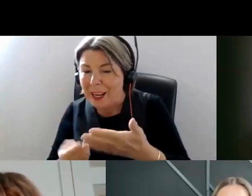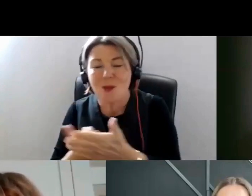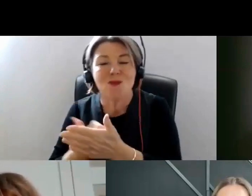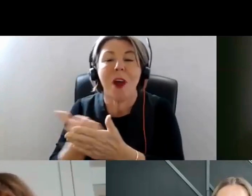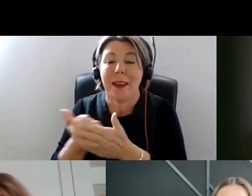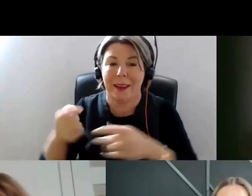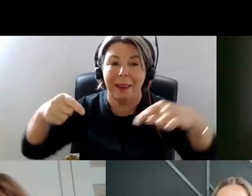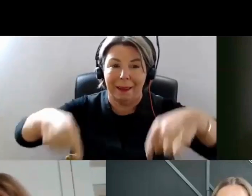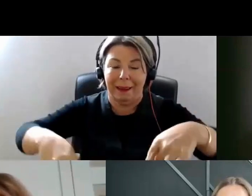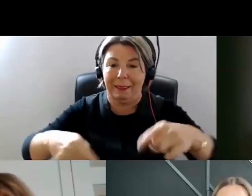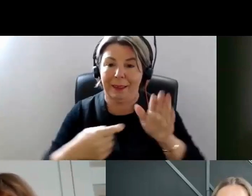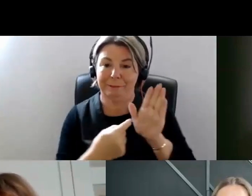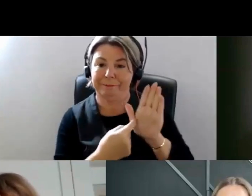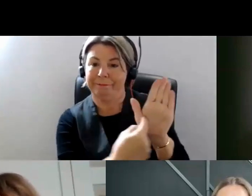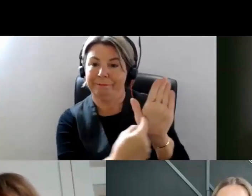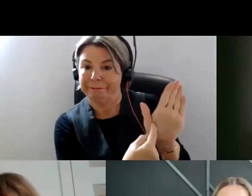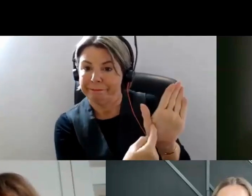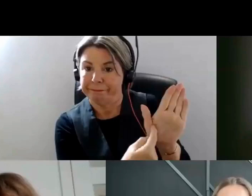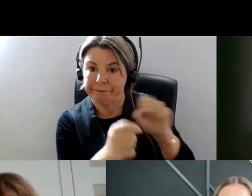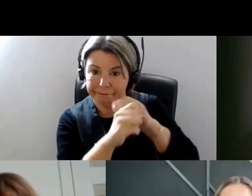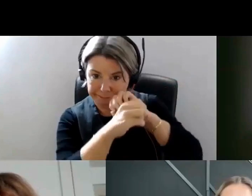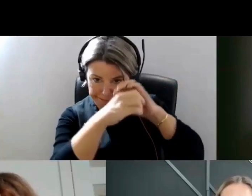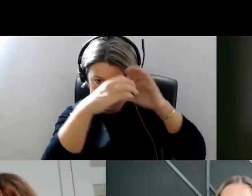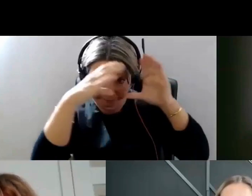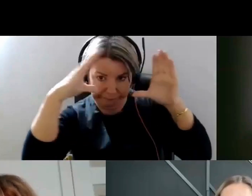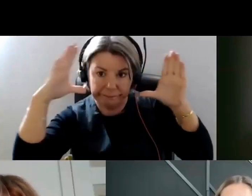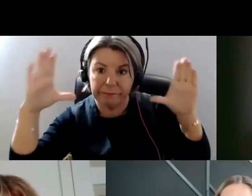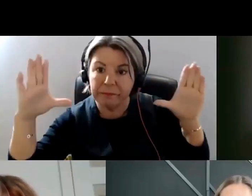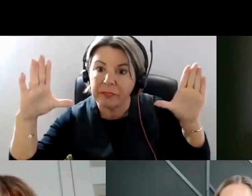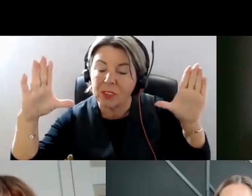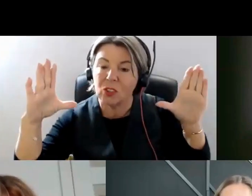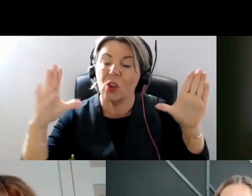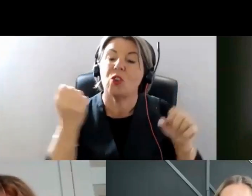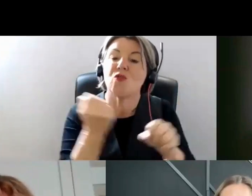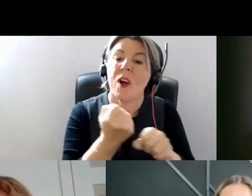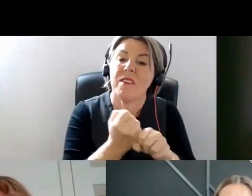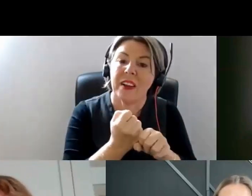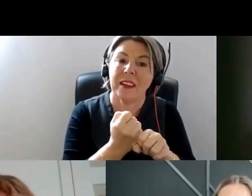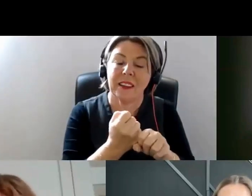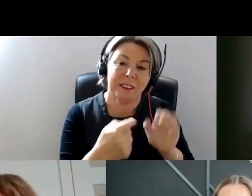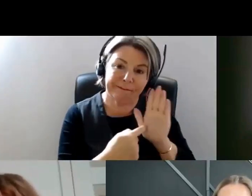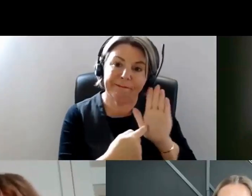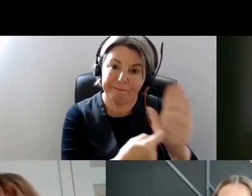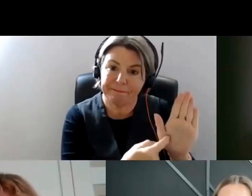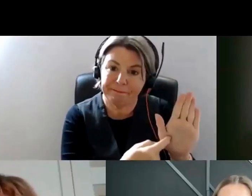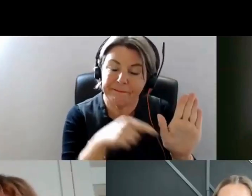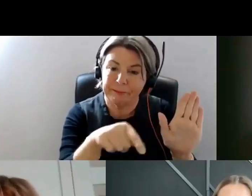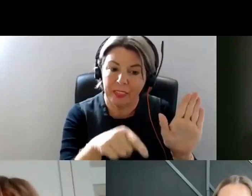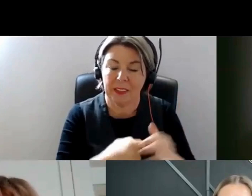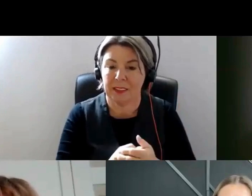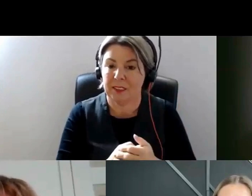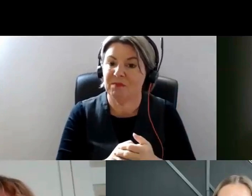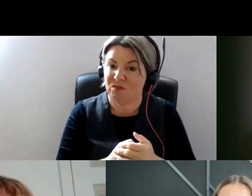and always produces this most amazing graphic output, which